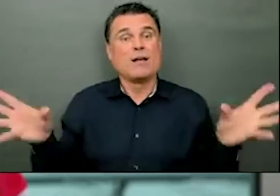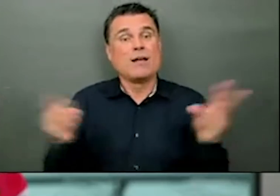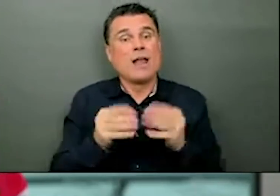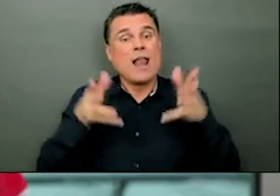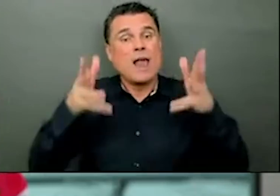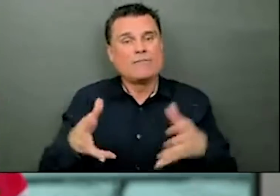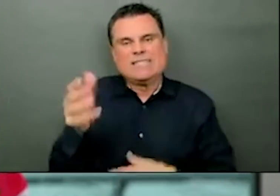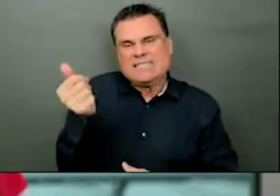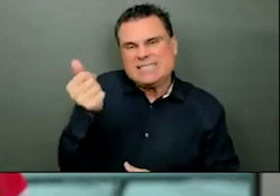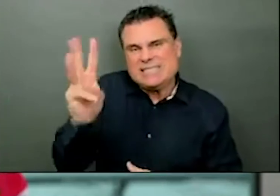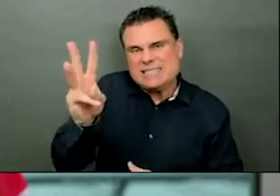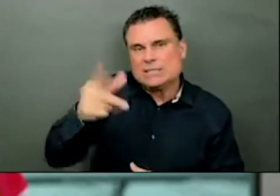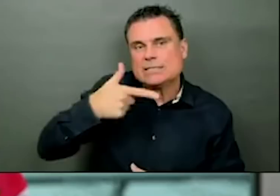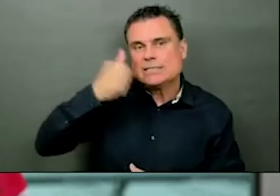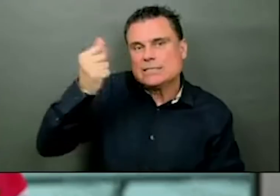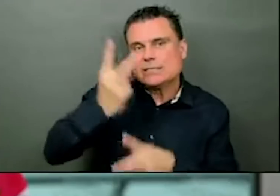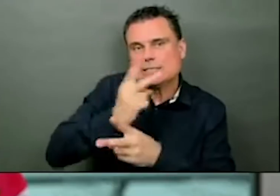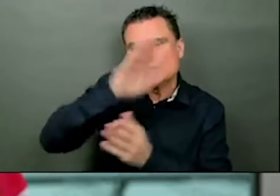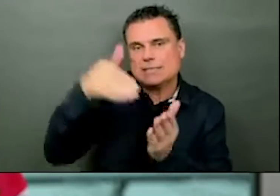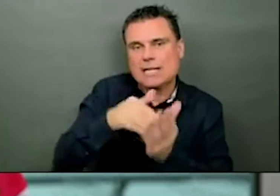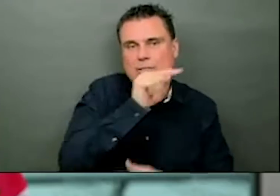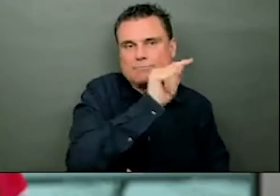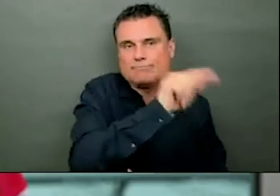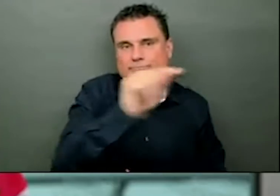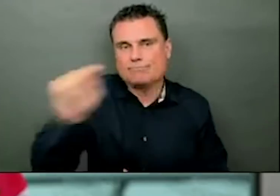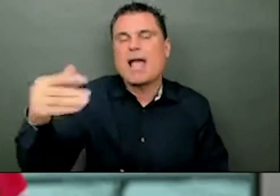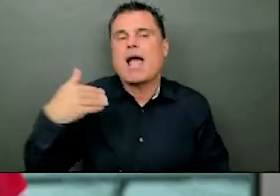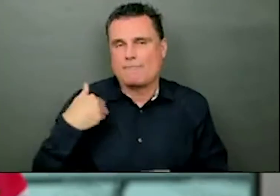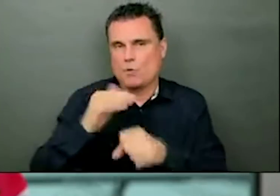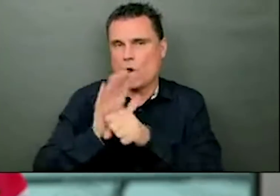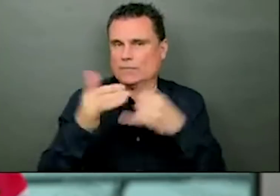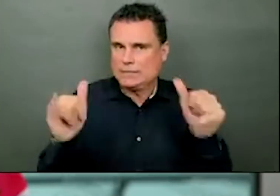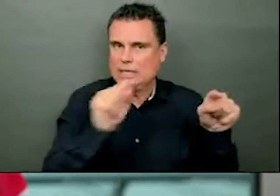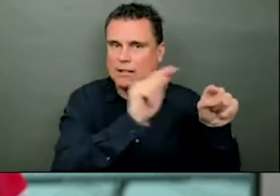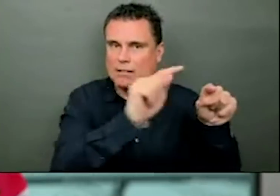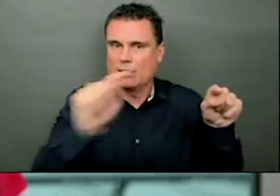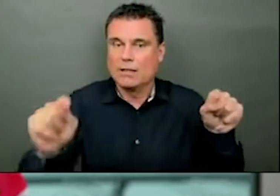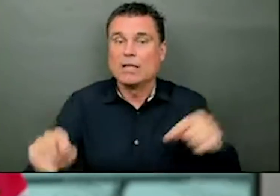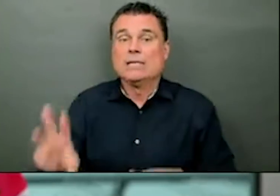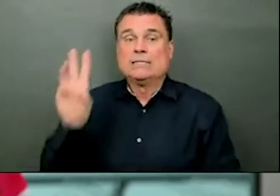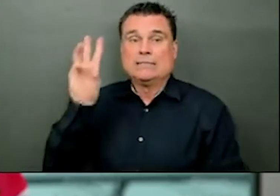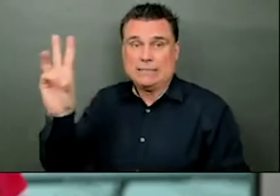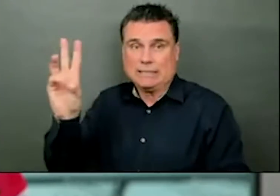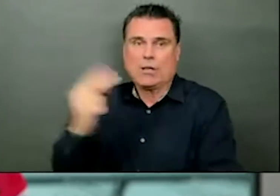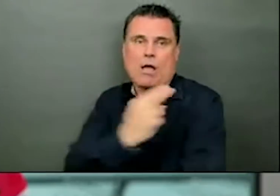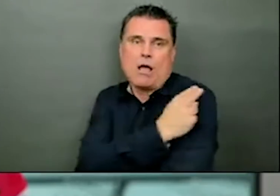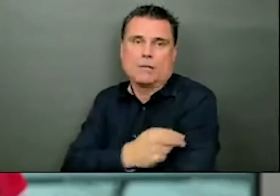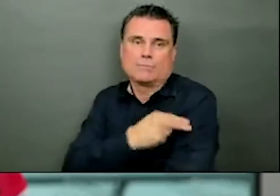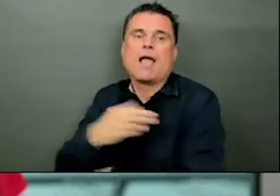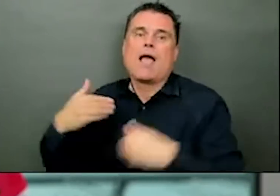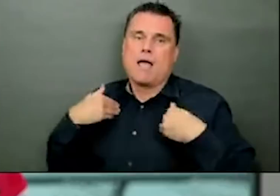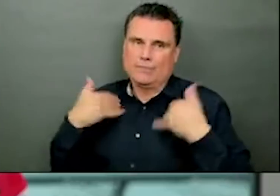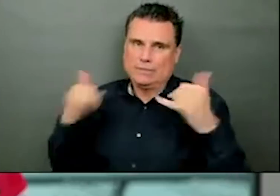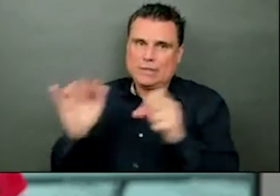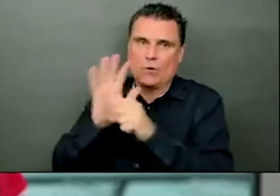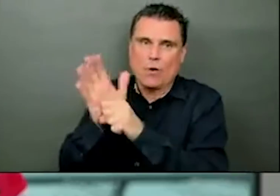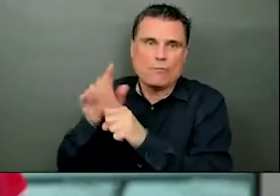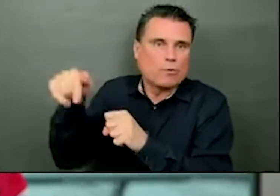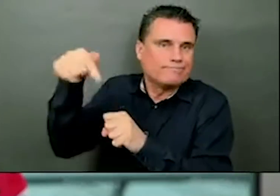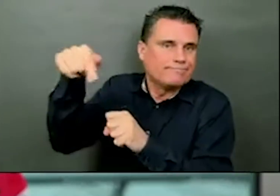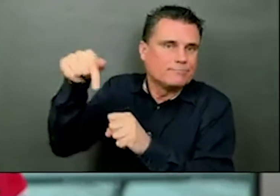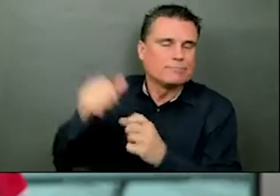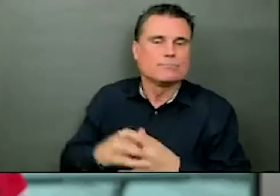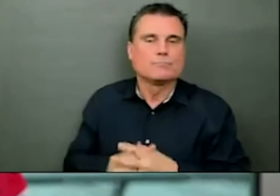in acute care units involving 541 residents and 344 staff. In addition, we have